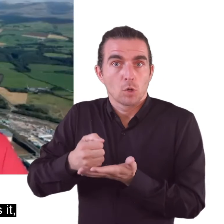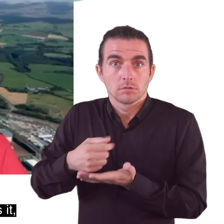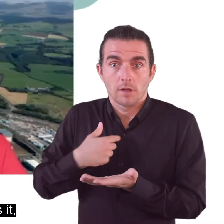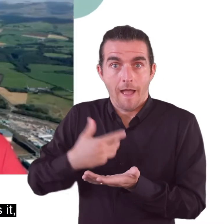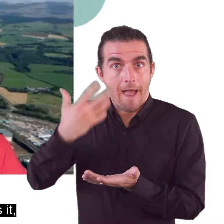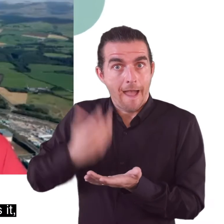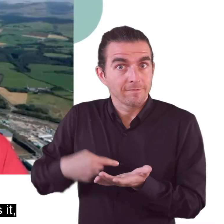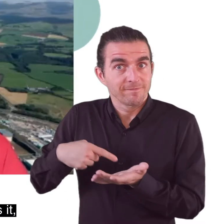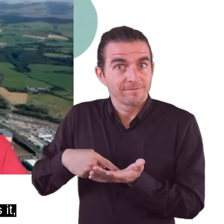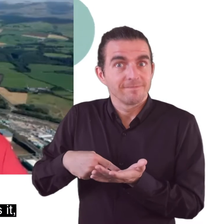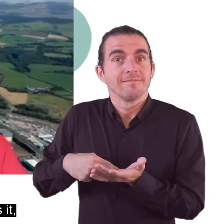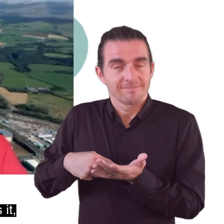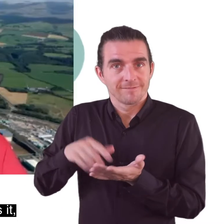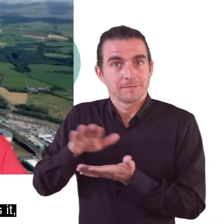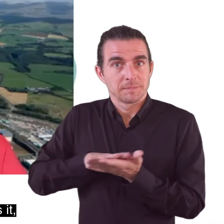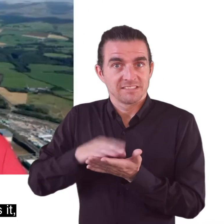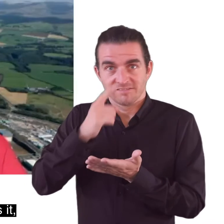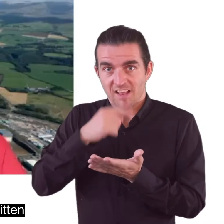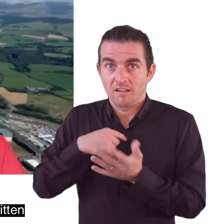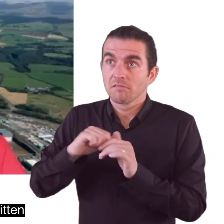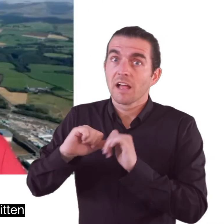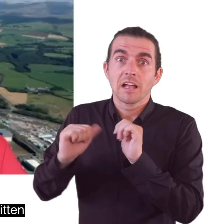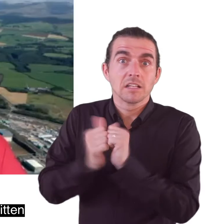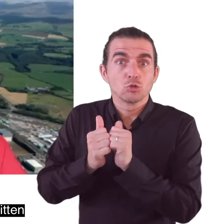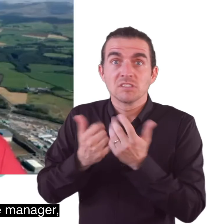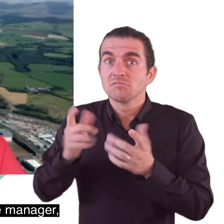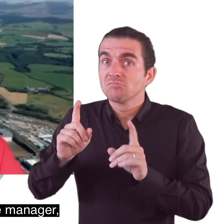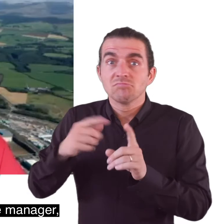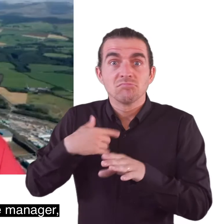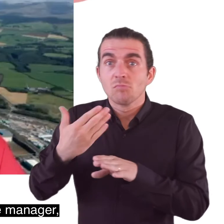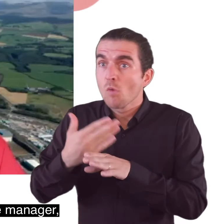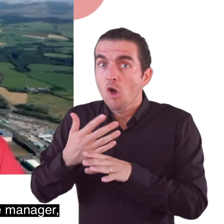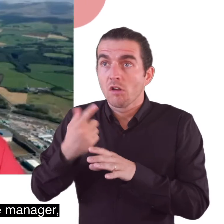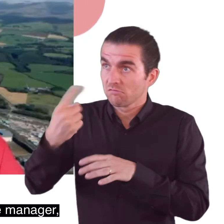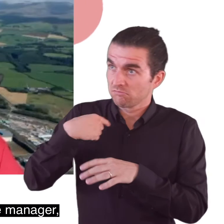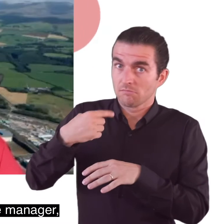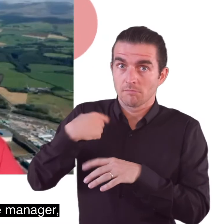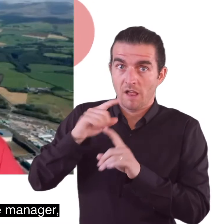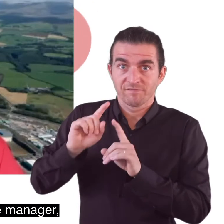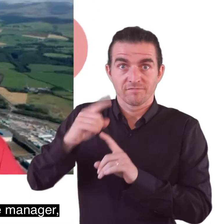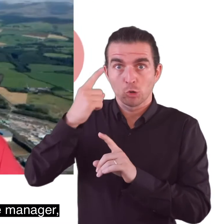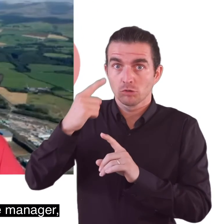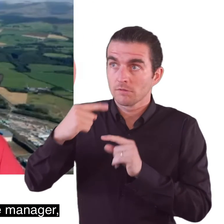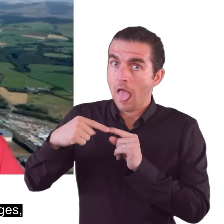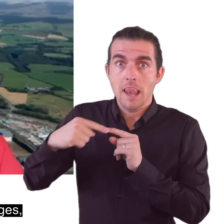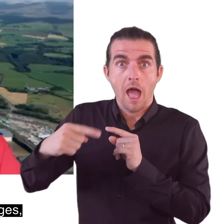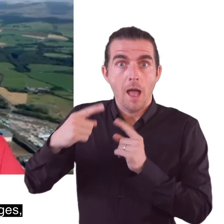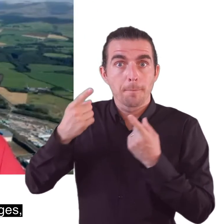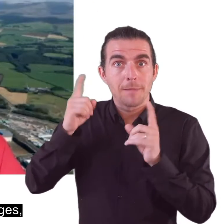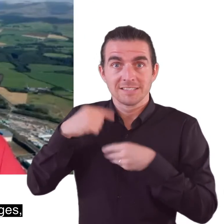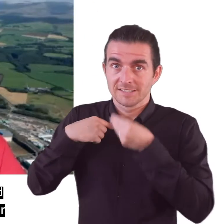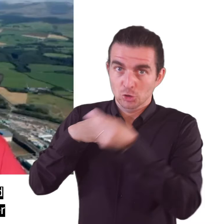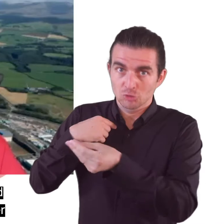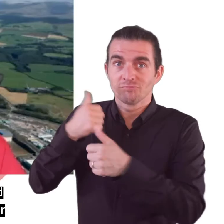the person gets it, agrees to it, gets it all written and signed up by their first line manager, your line